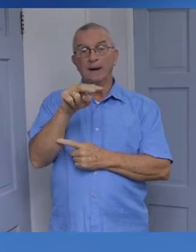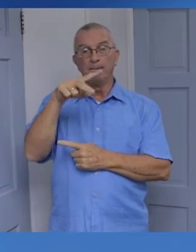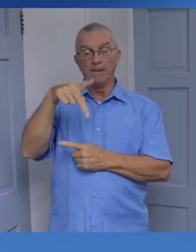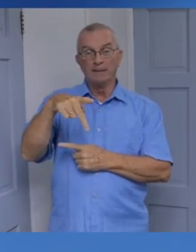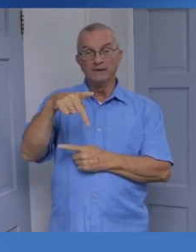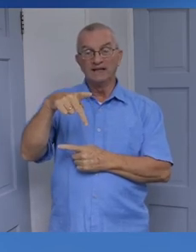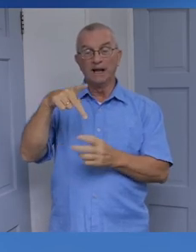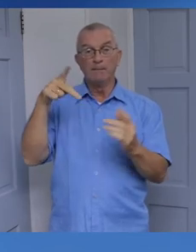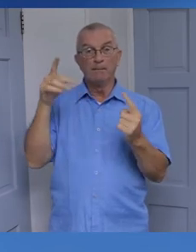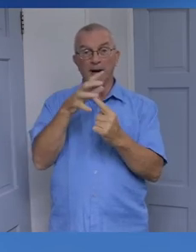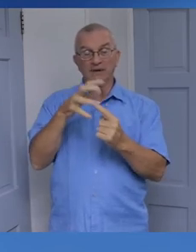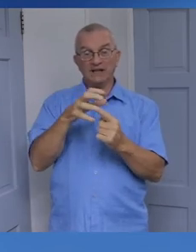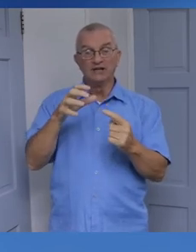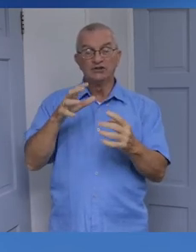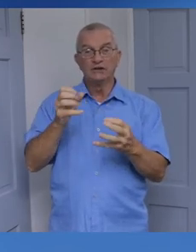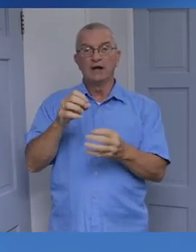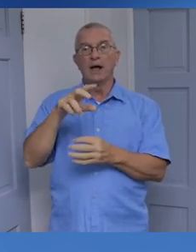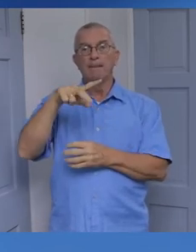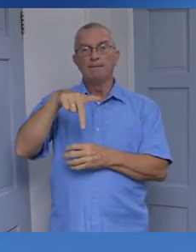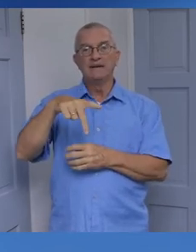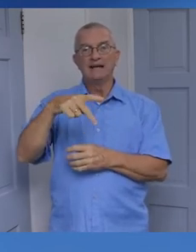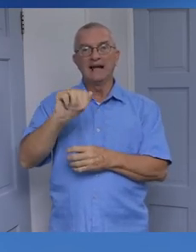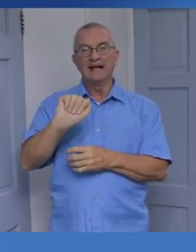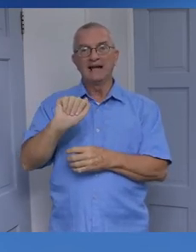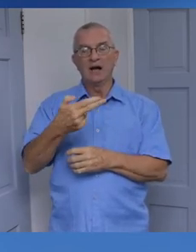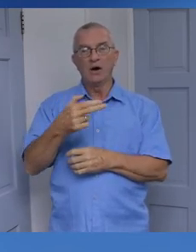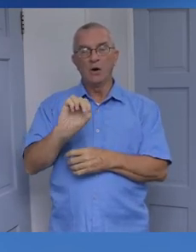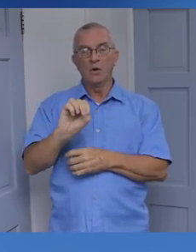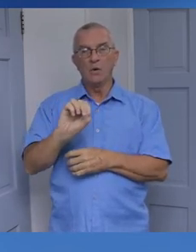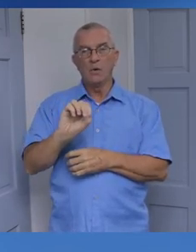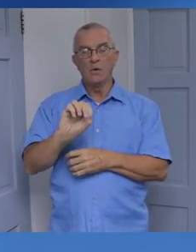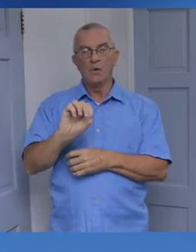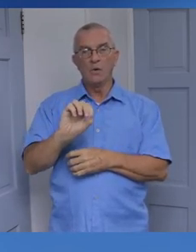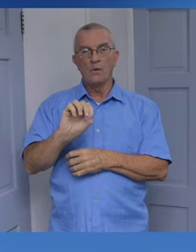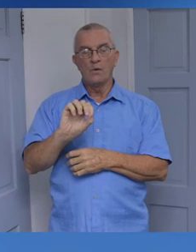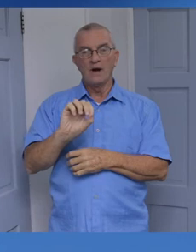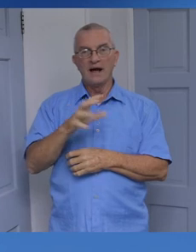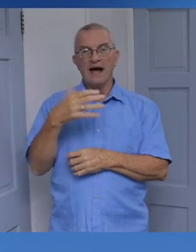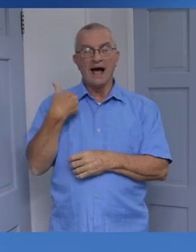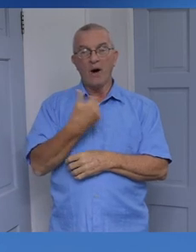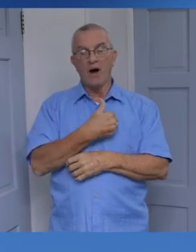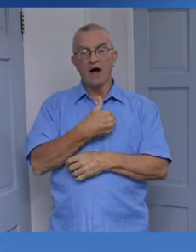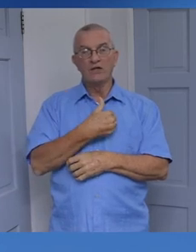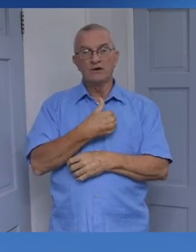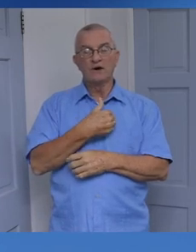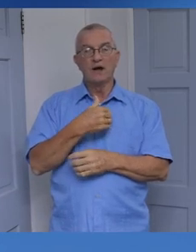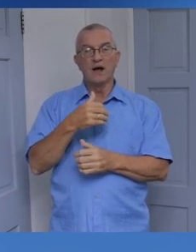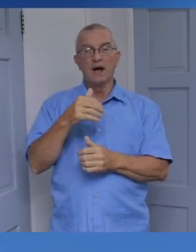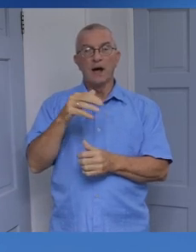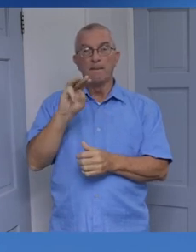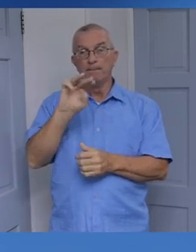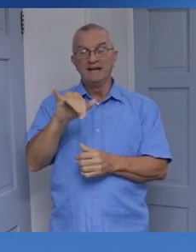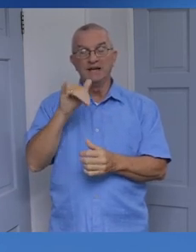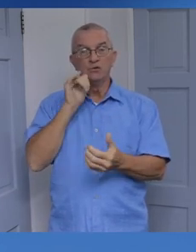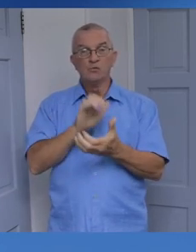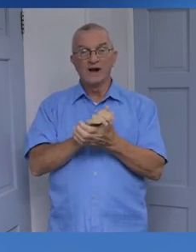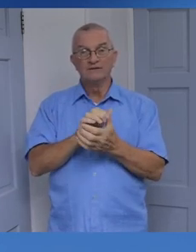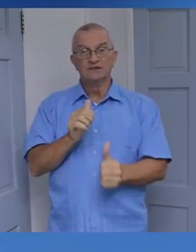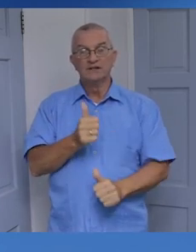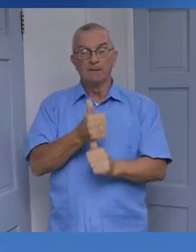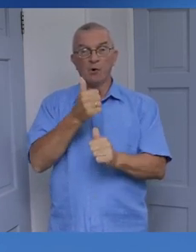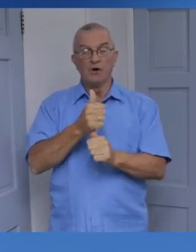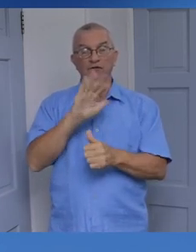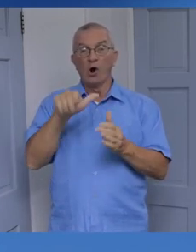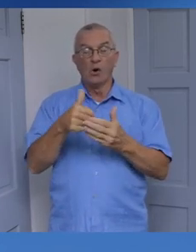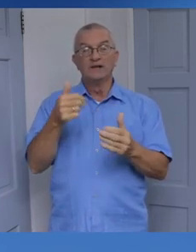Health Organization, and our other midwifery supporters for always being there for us